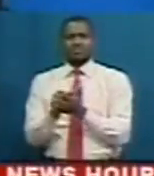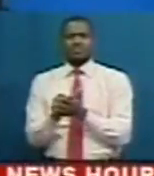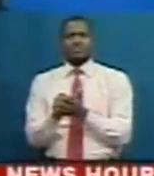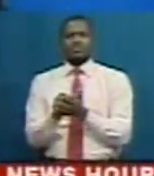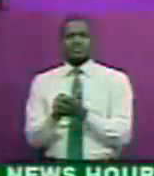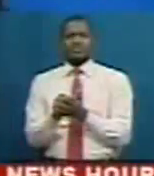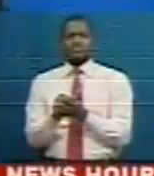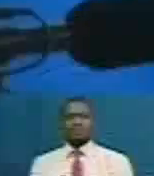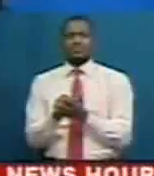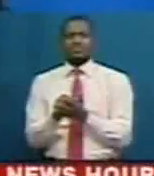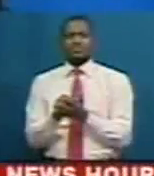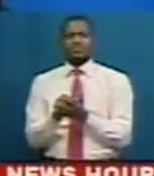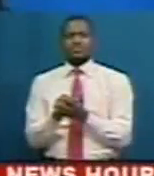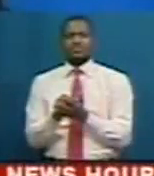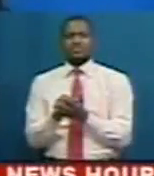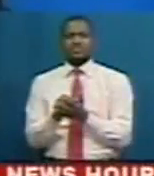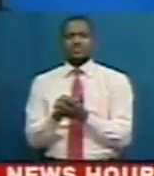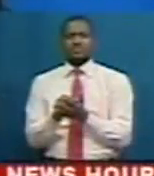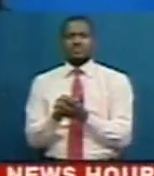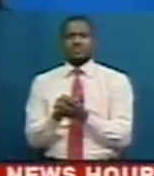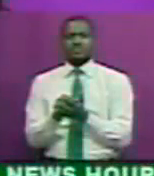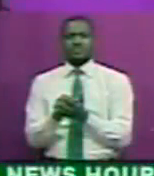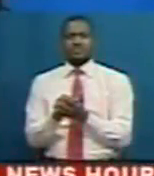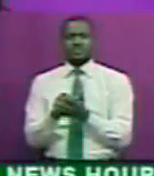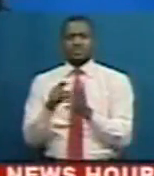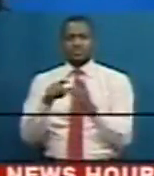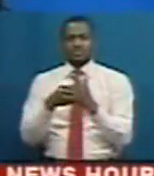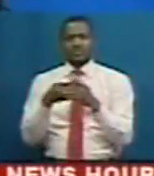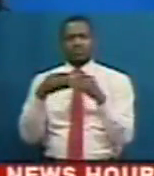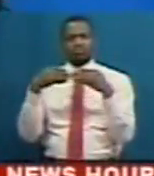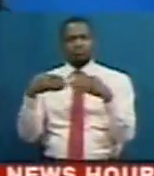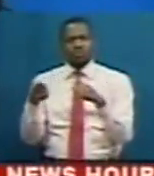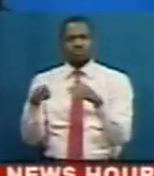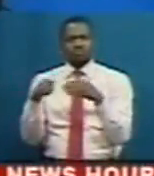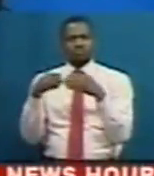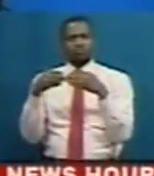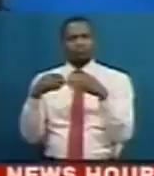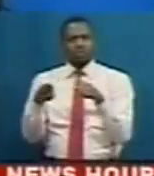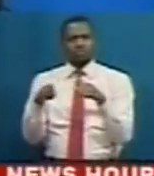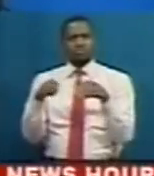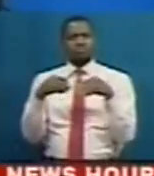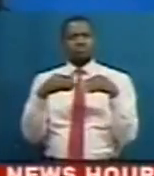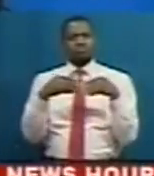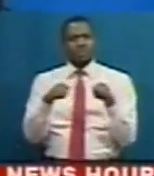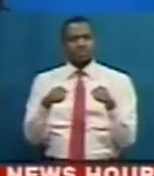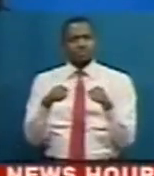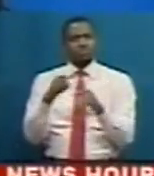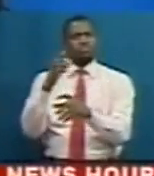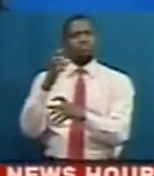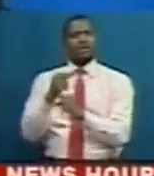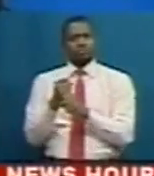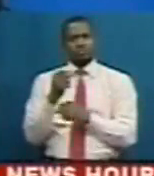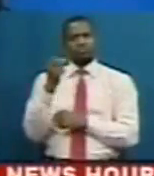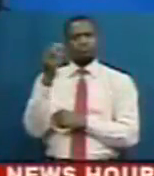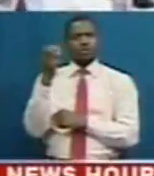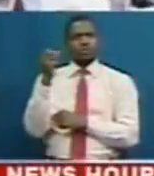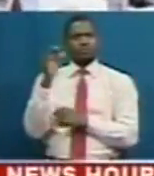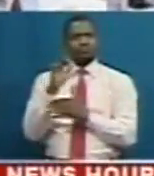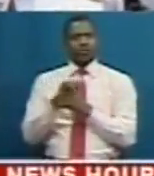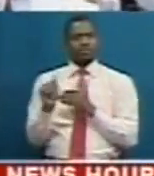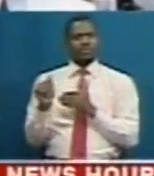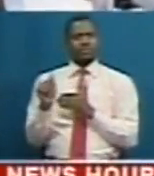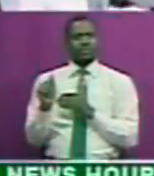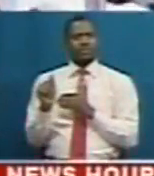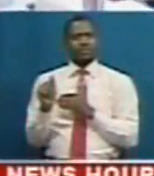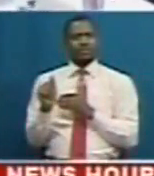few jars of marmalade, and she sold it and got 12